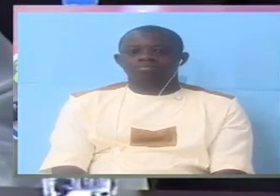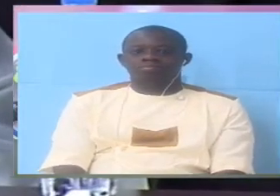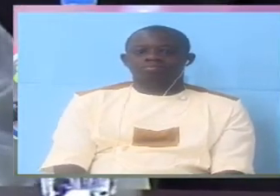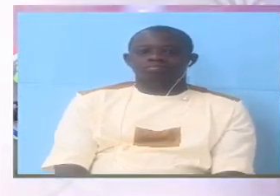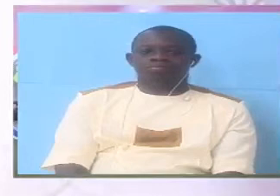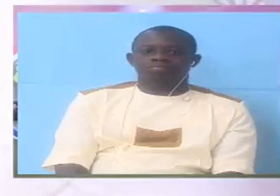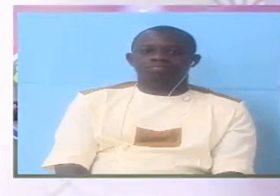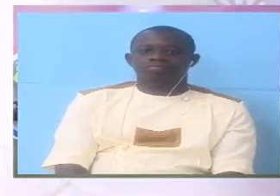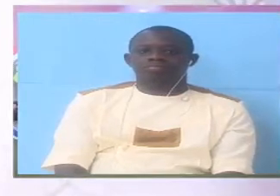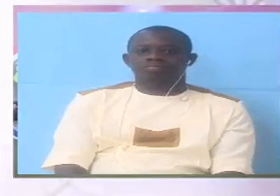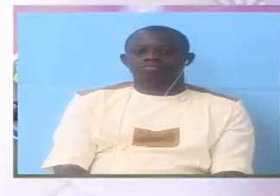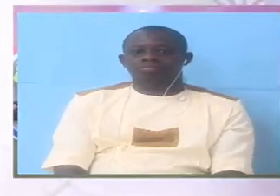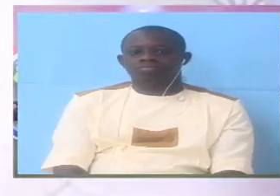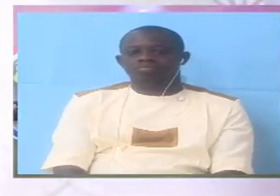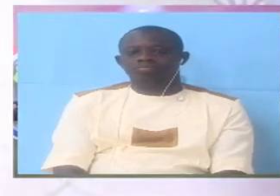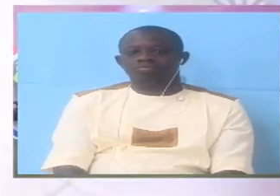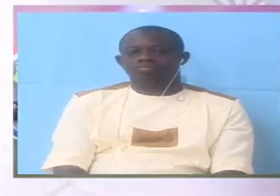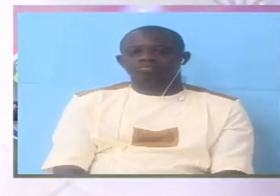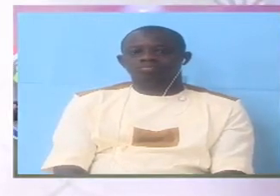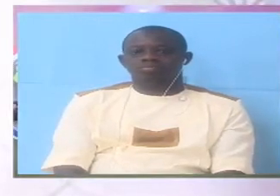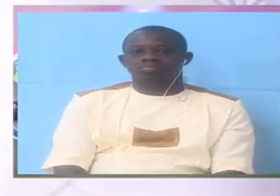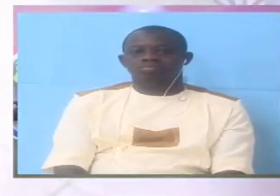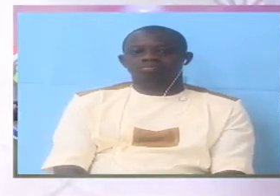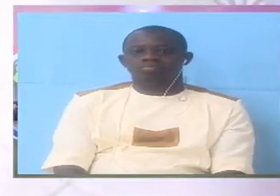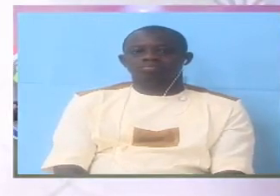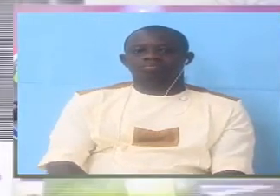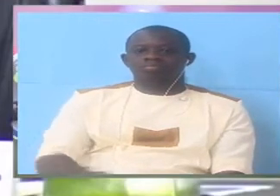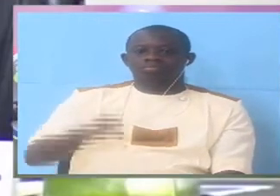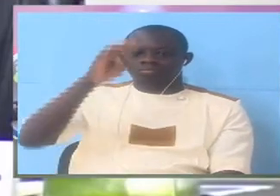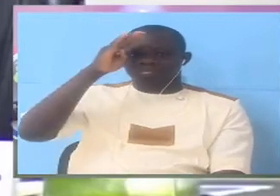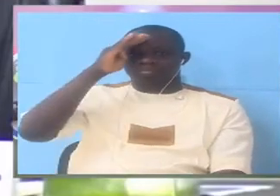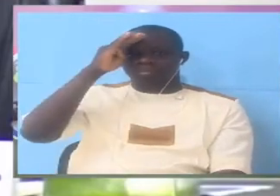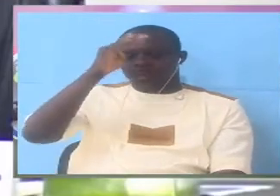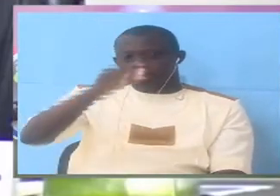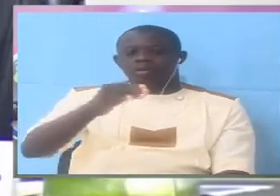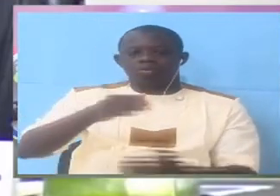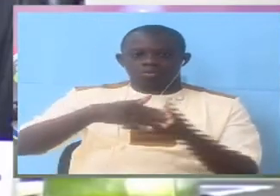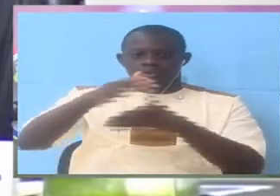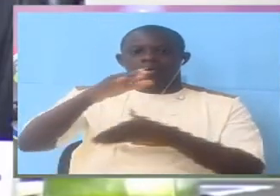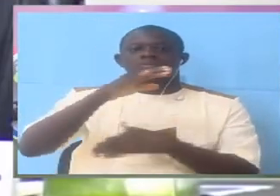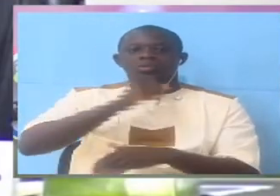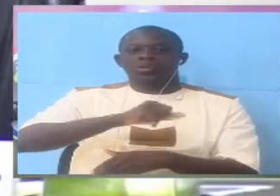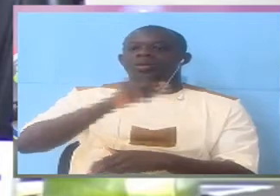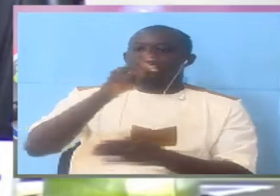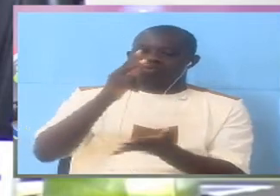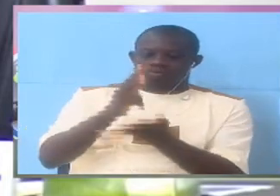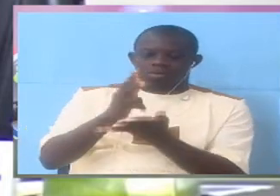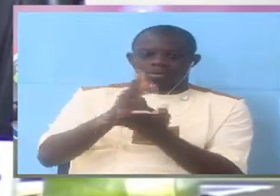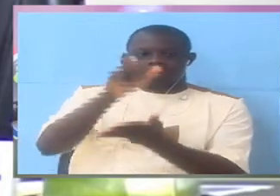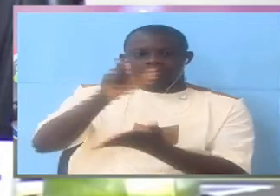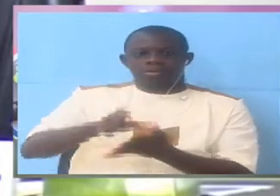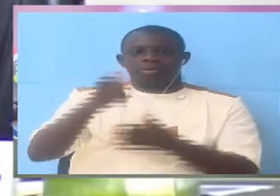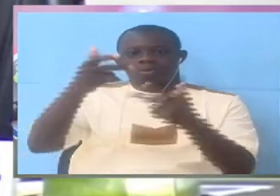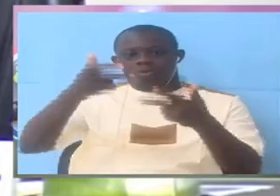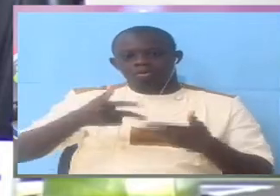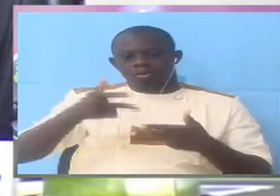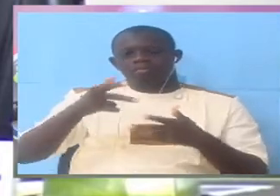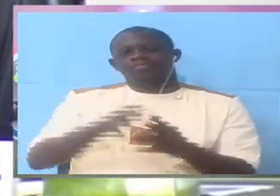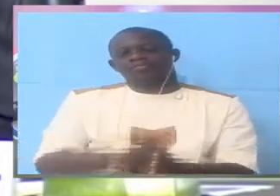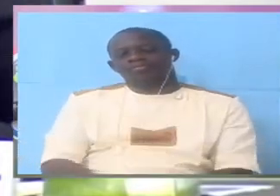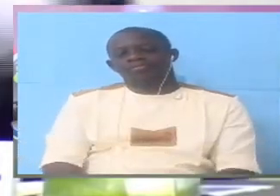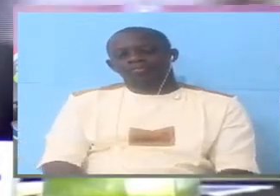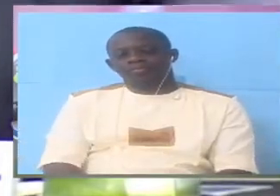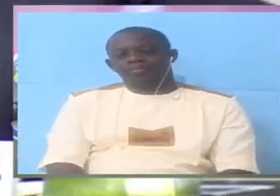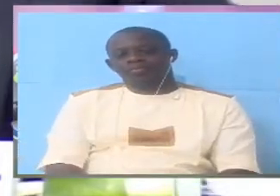Thank you. Thank you very much, Mr. Witness. Welcome back. Sedo in Barabaka, Bismillah, Kotange.